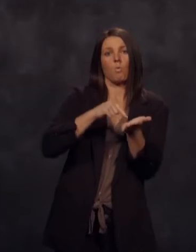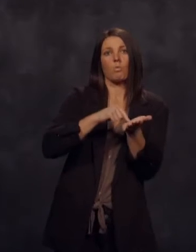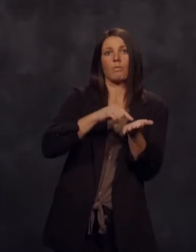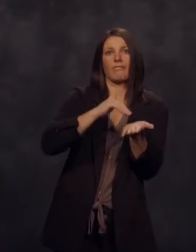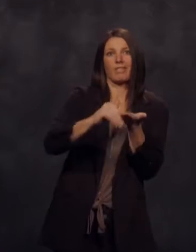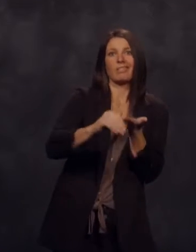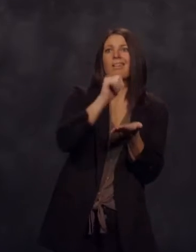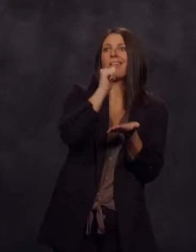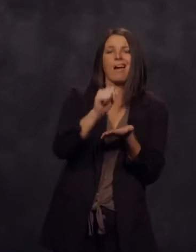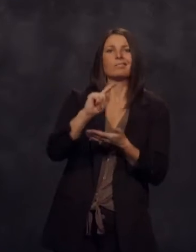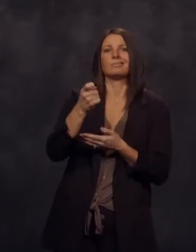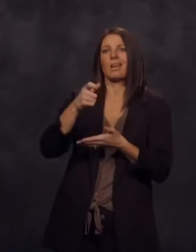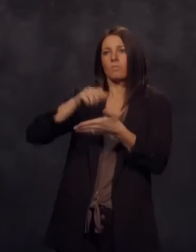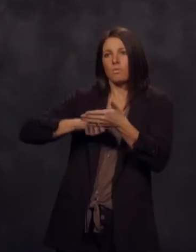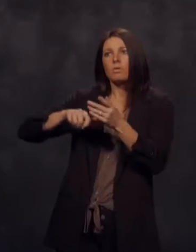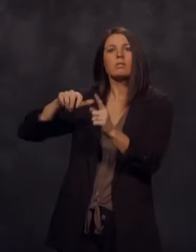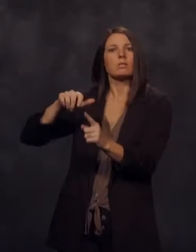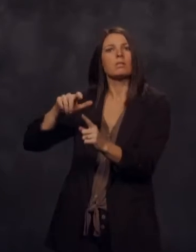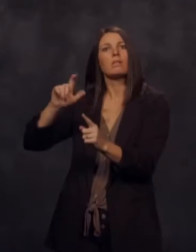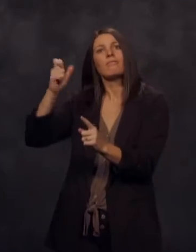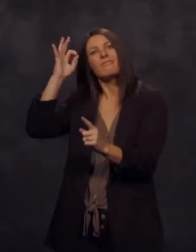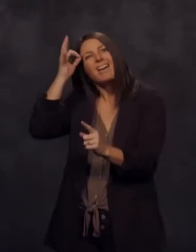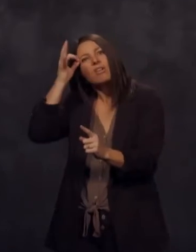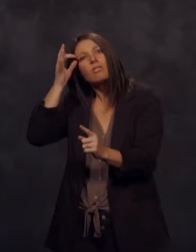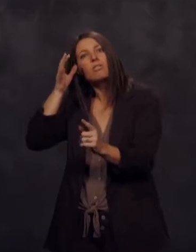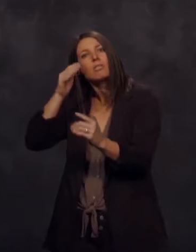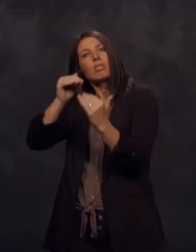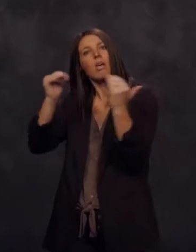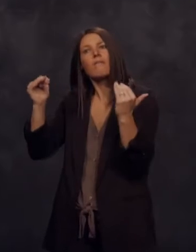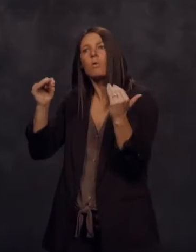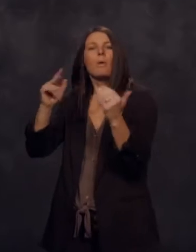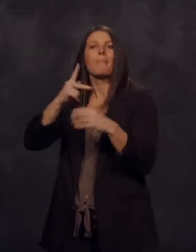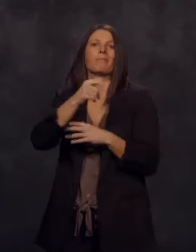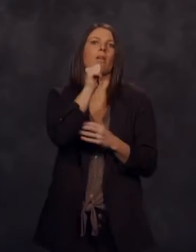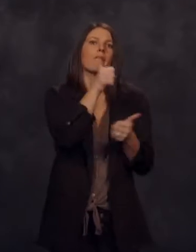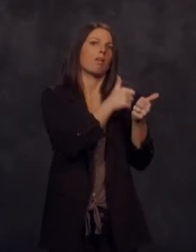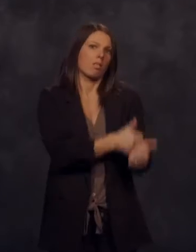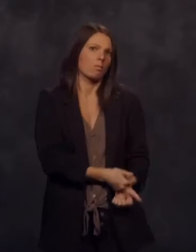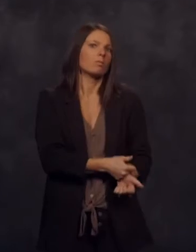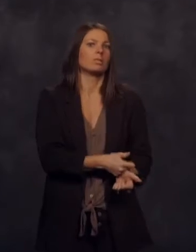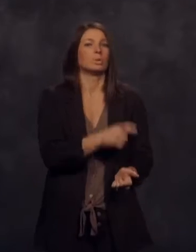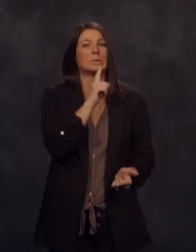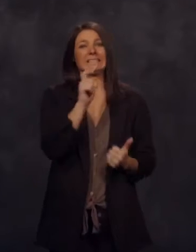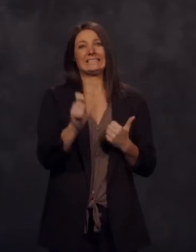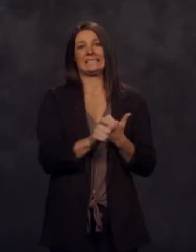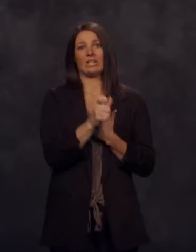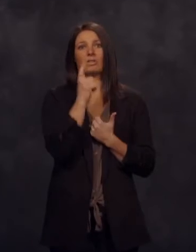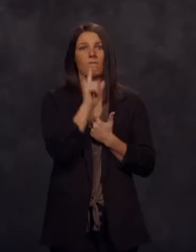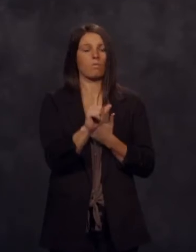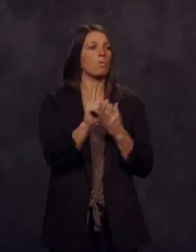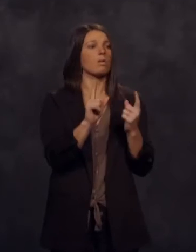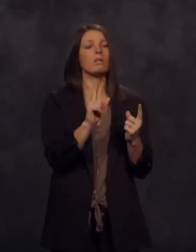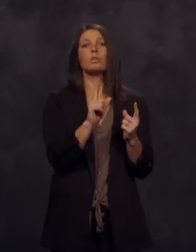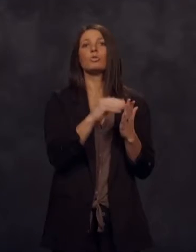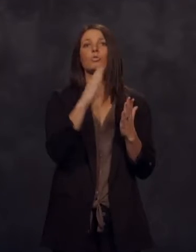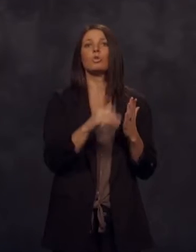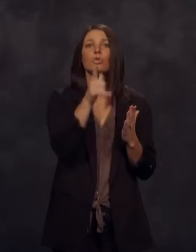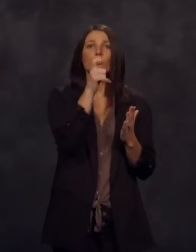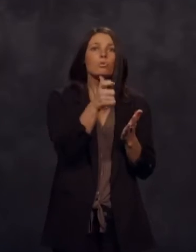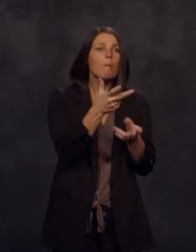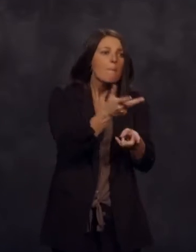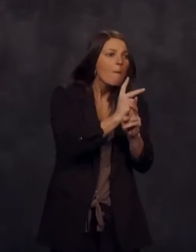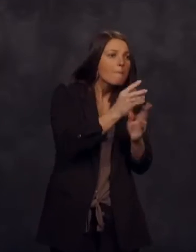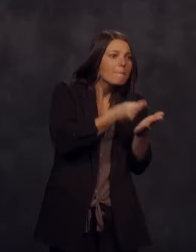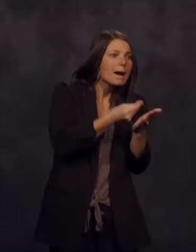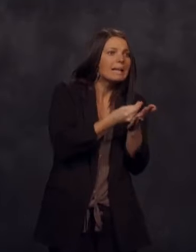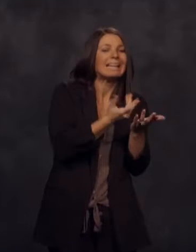at the federal level, Pennsylvania has not always followed suit. And that's frankly dangerous for student borrowers now receiving loan forgiveness.